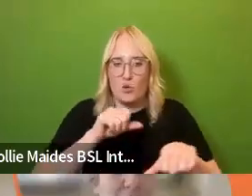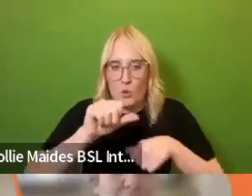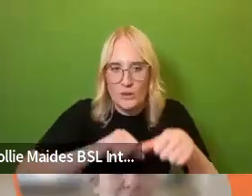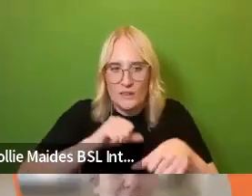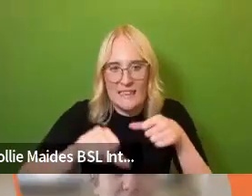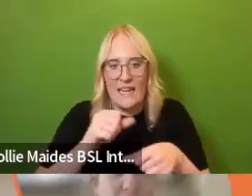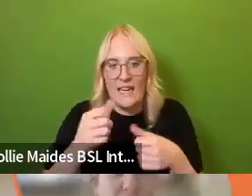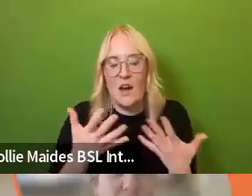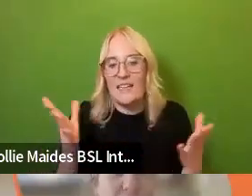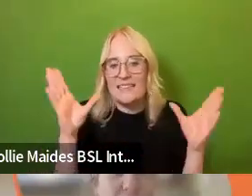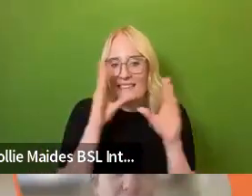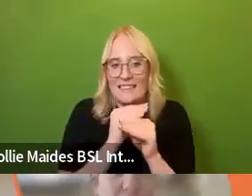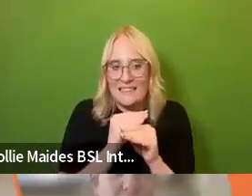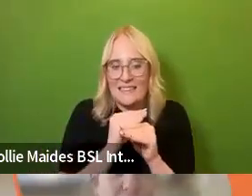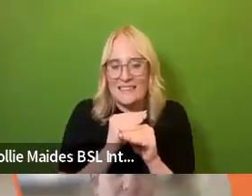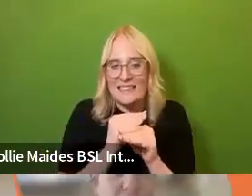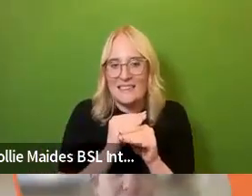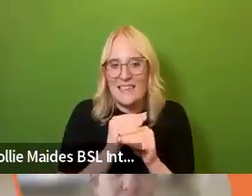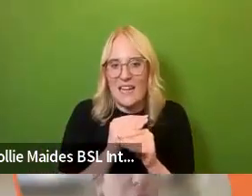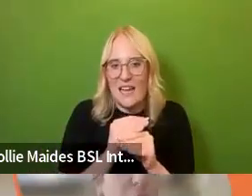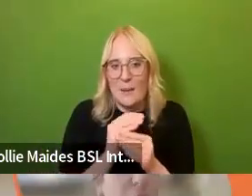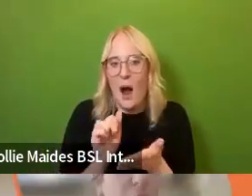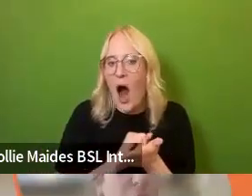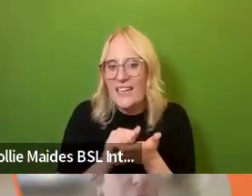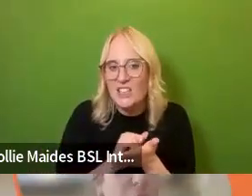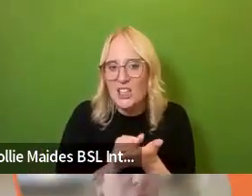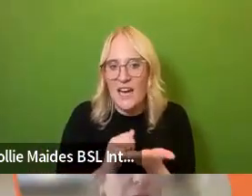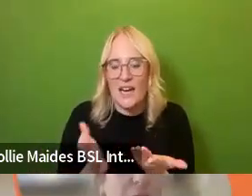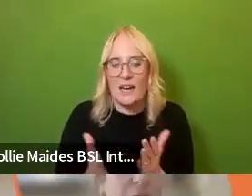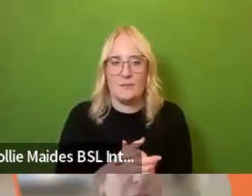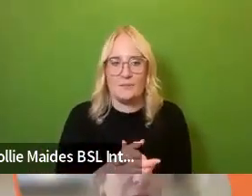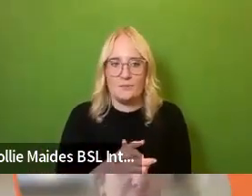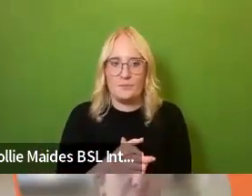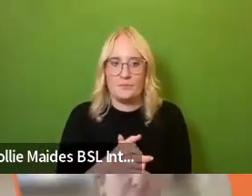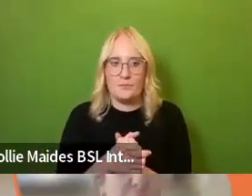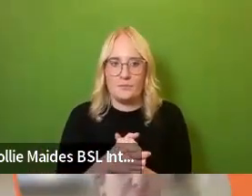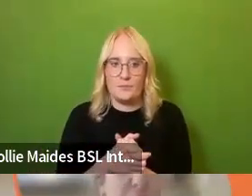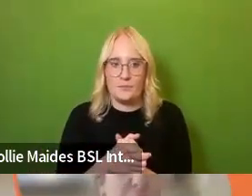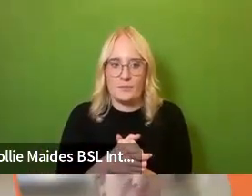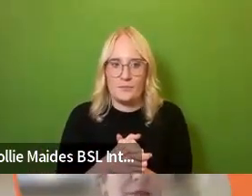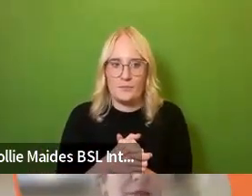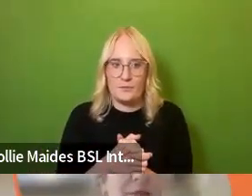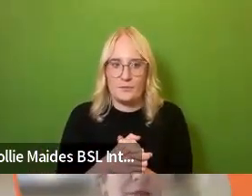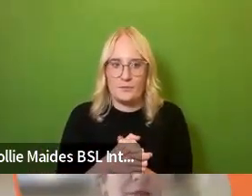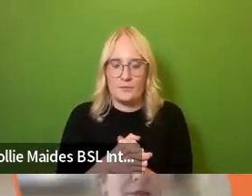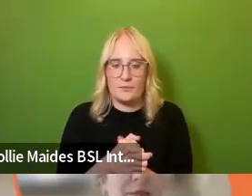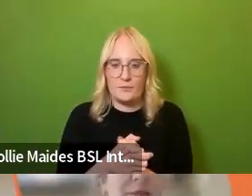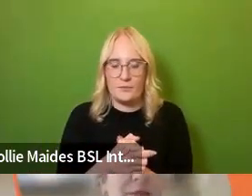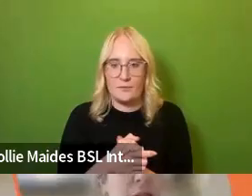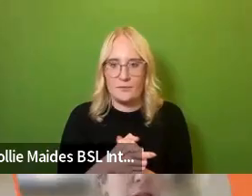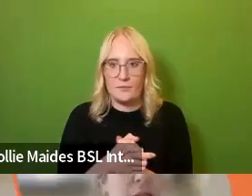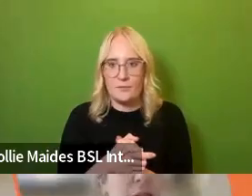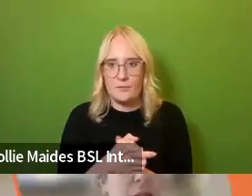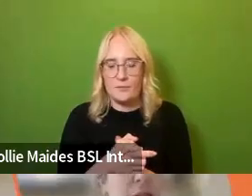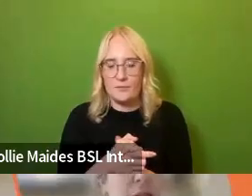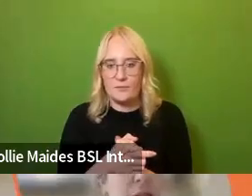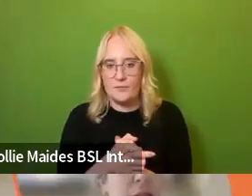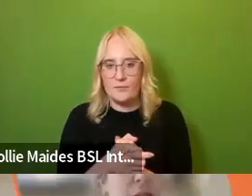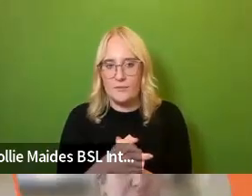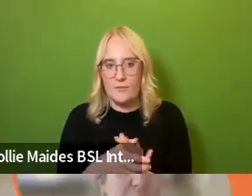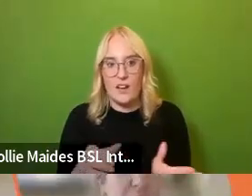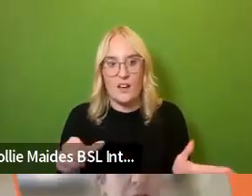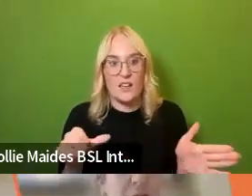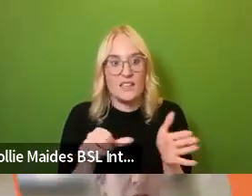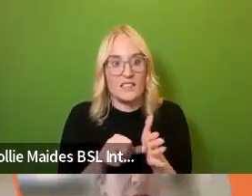sleep hygiene. Okay, so the difficulties can be around actually falling